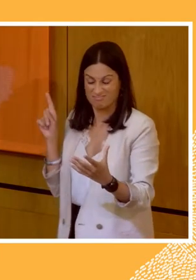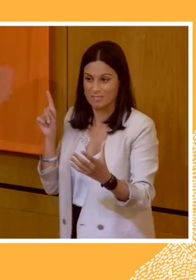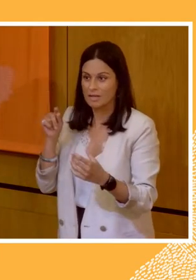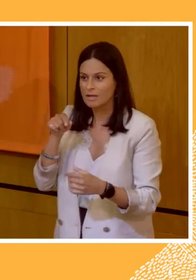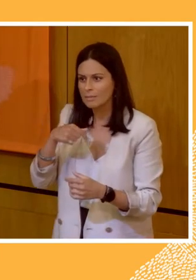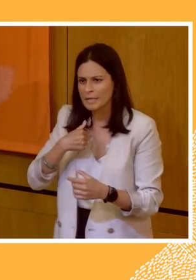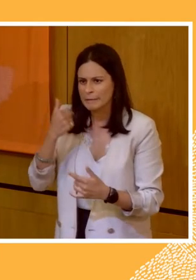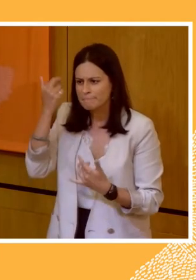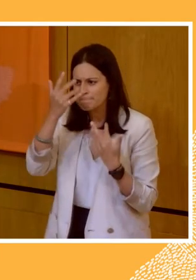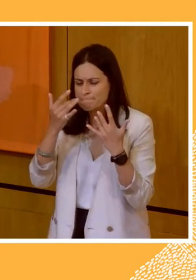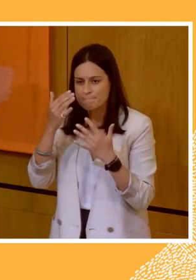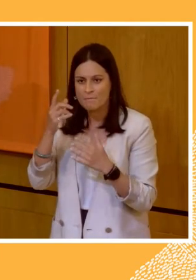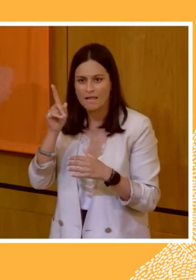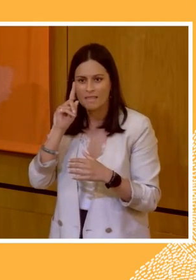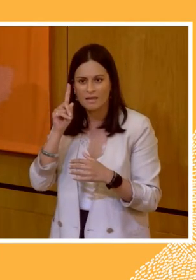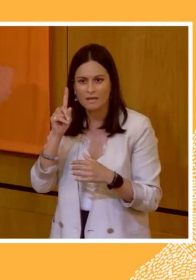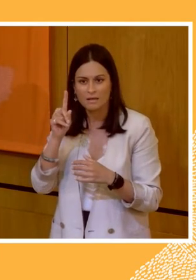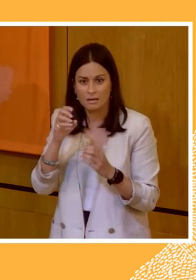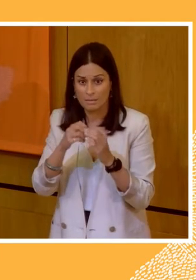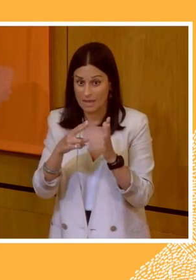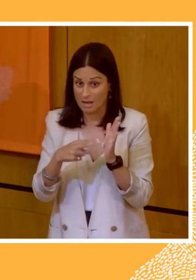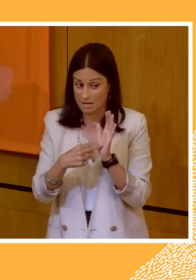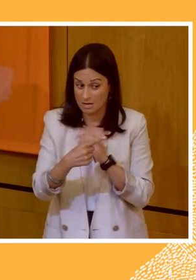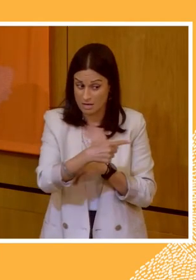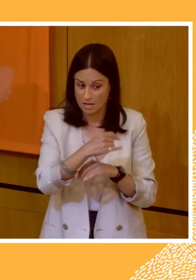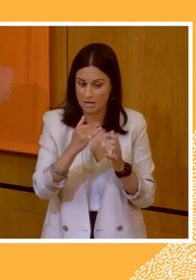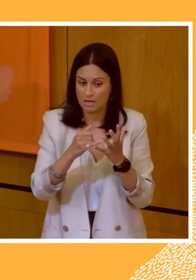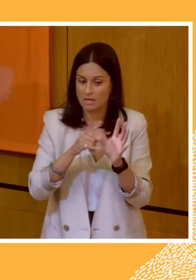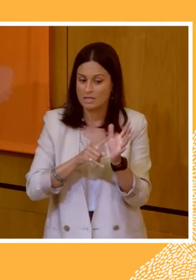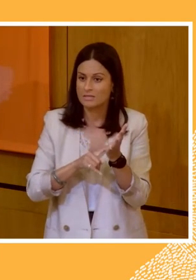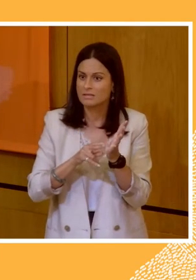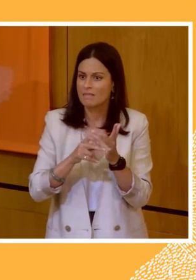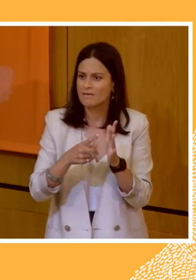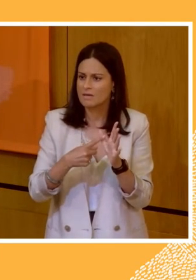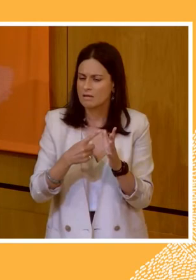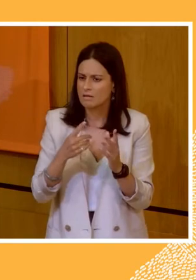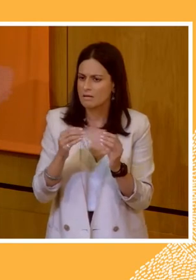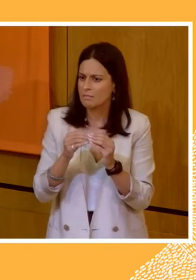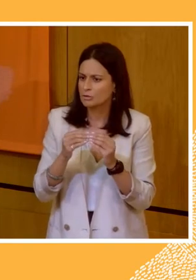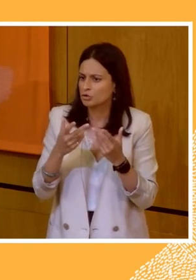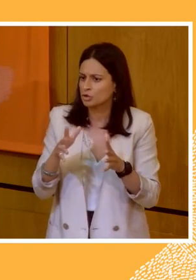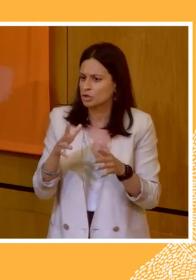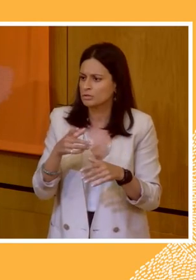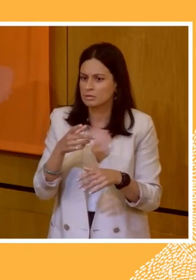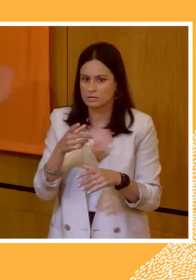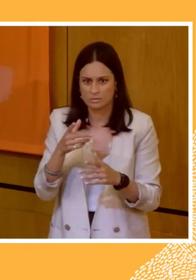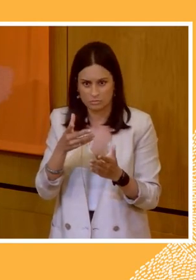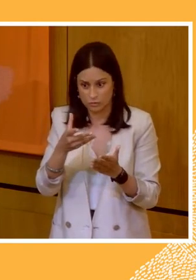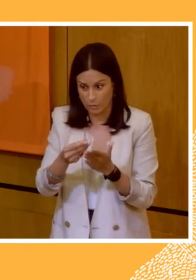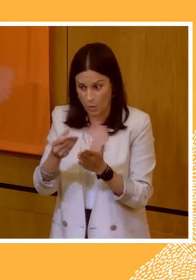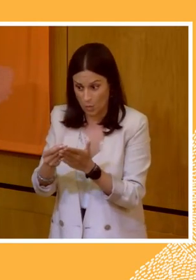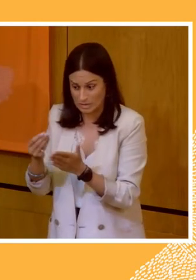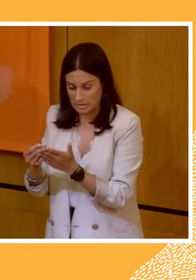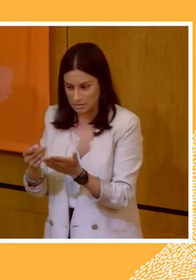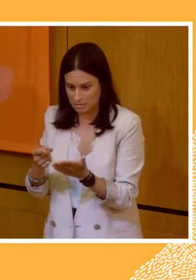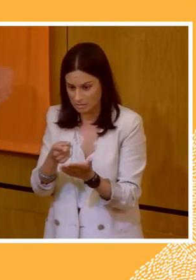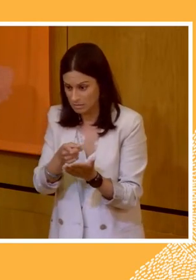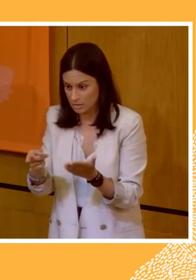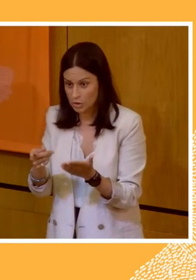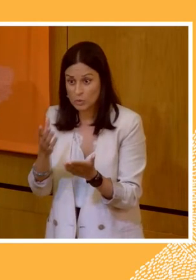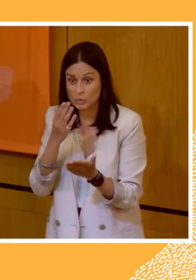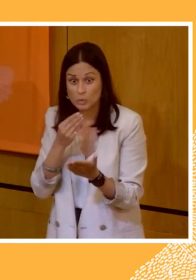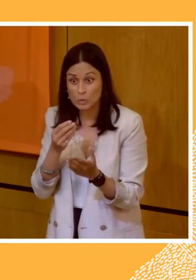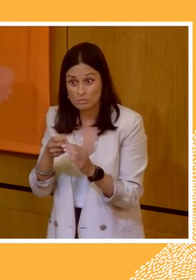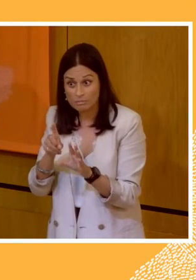also wondering, and I think Ben and Sylvia quickly mentioned this, about these recordings being used by